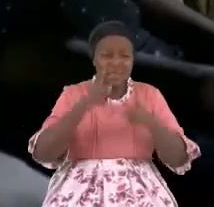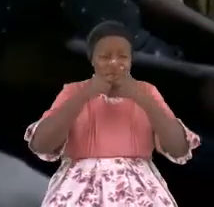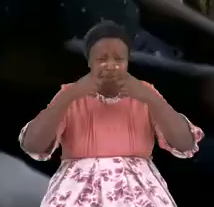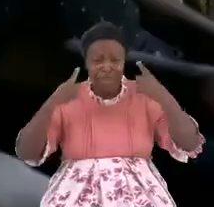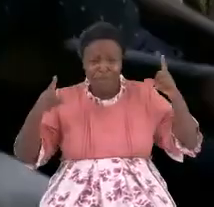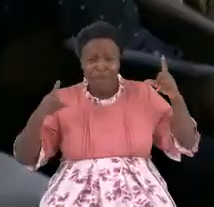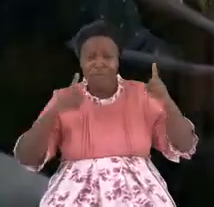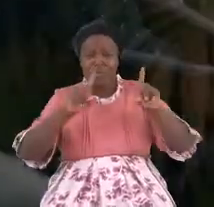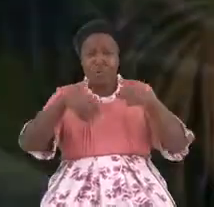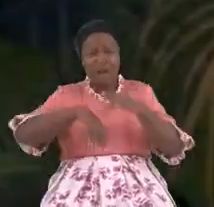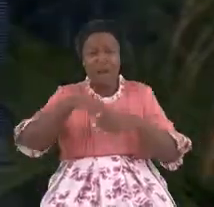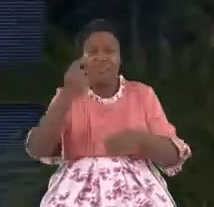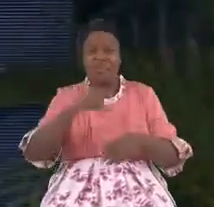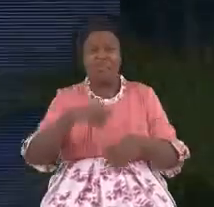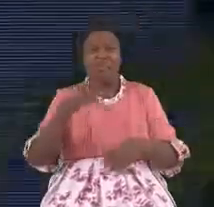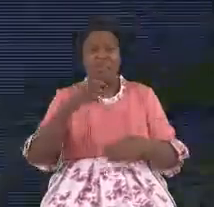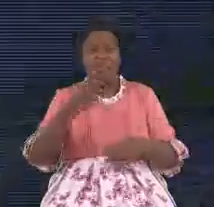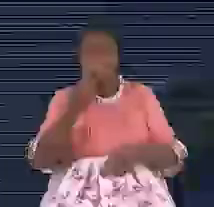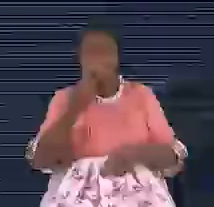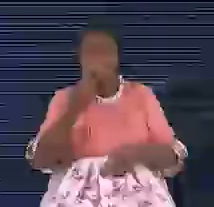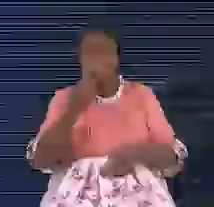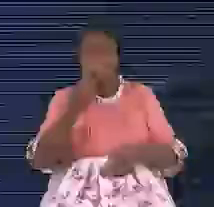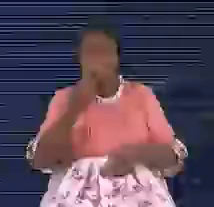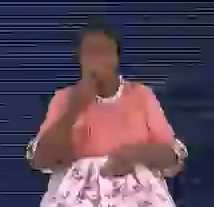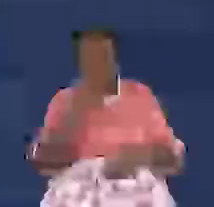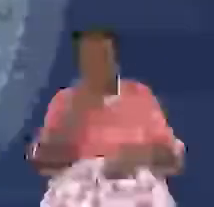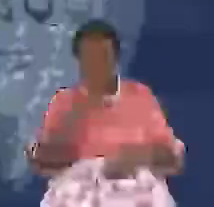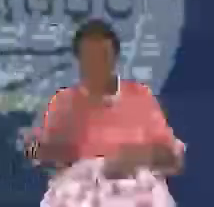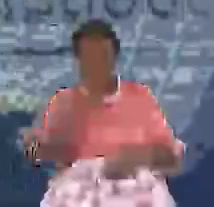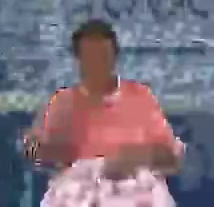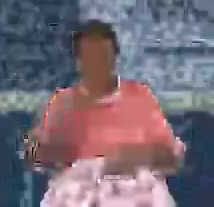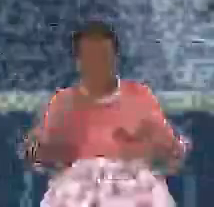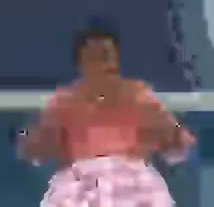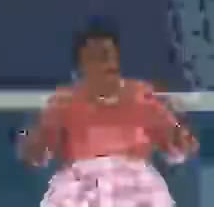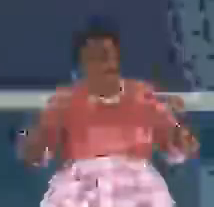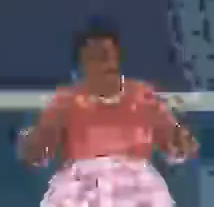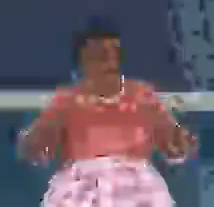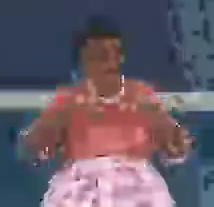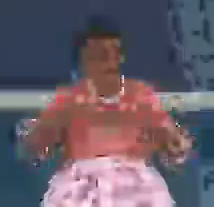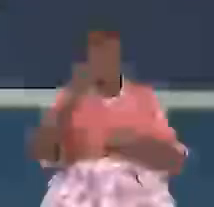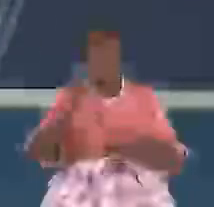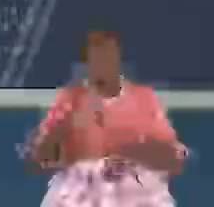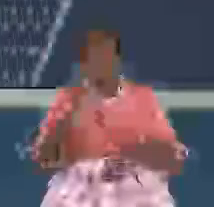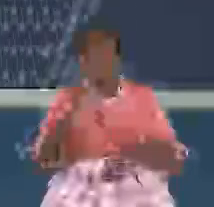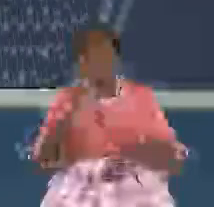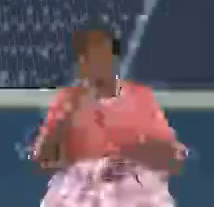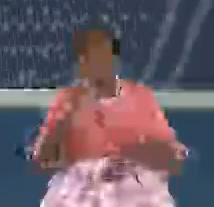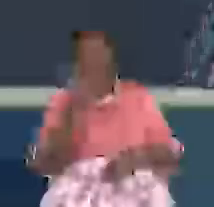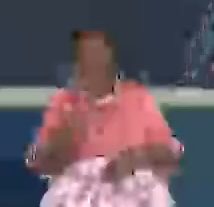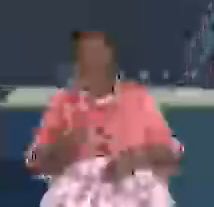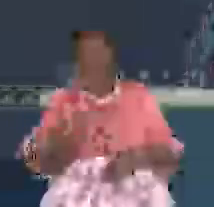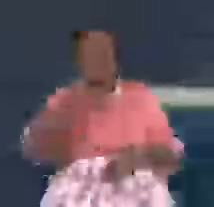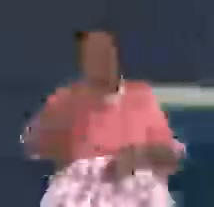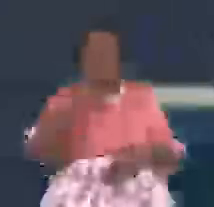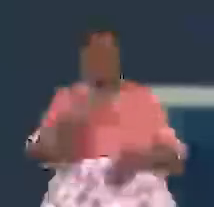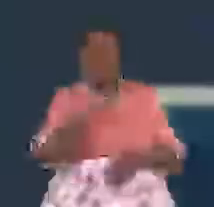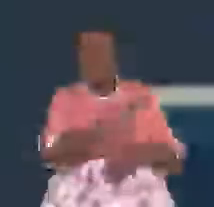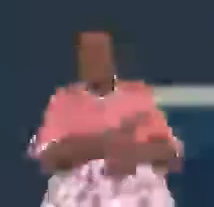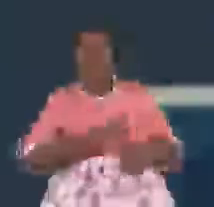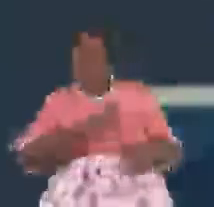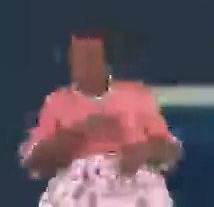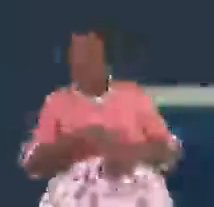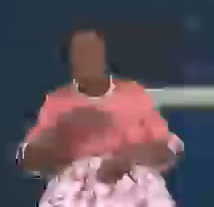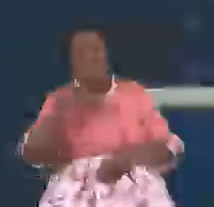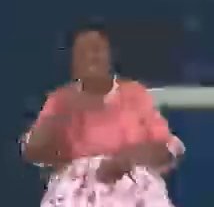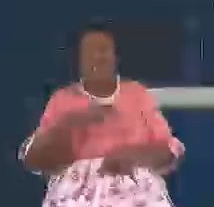mouth. Dirty language will go out of your mouth. Dirty character, dirty behavior will